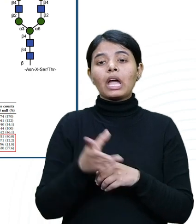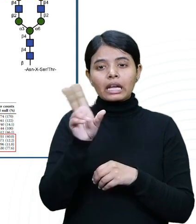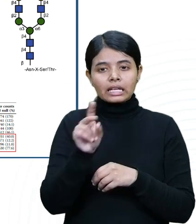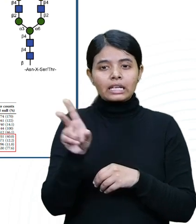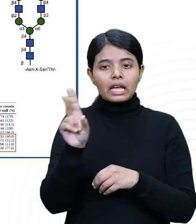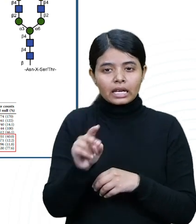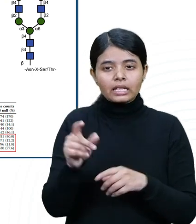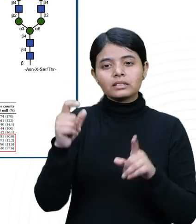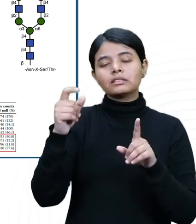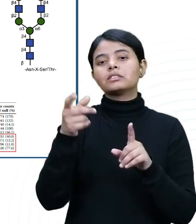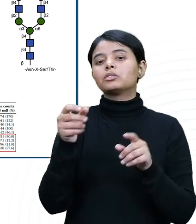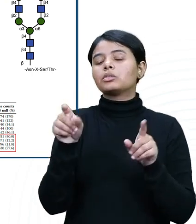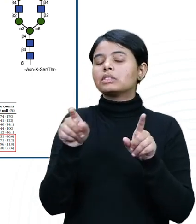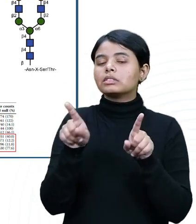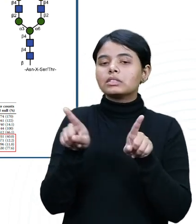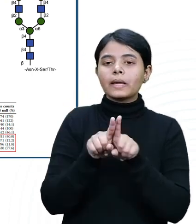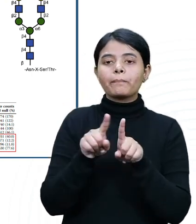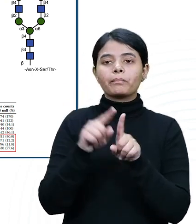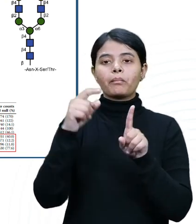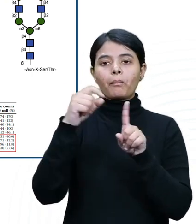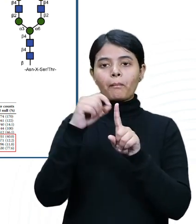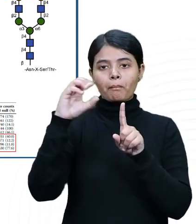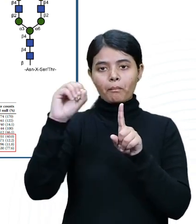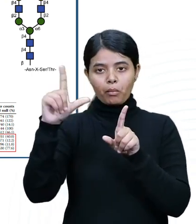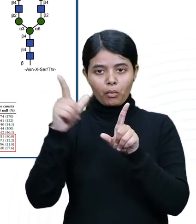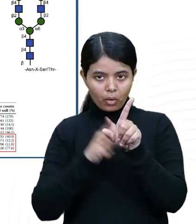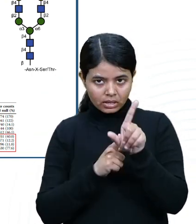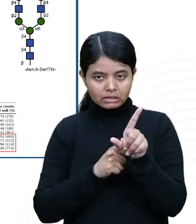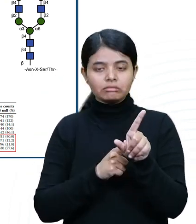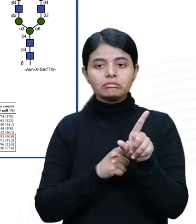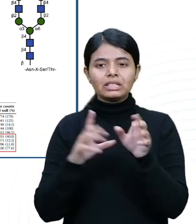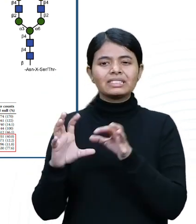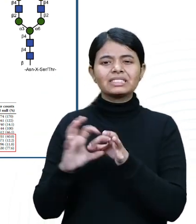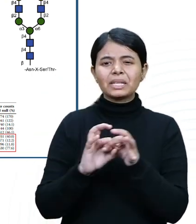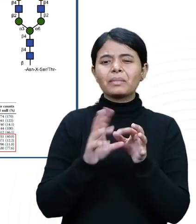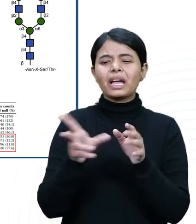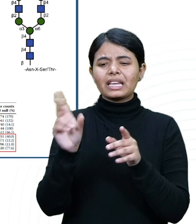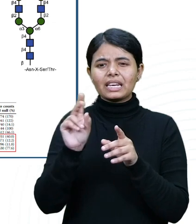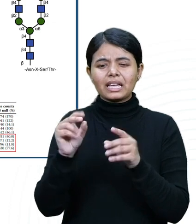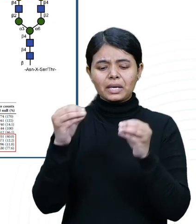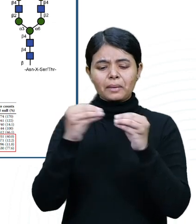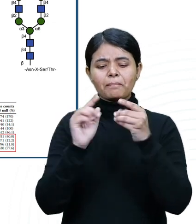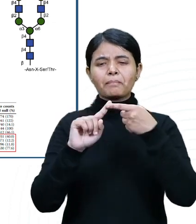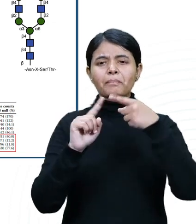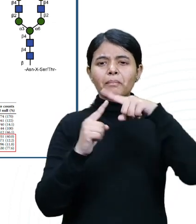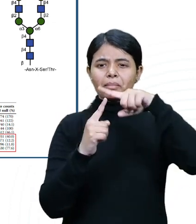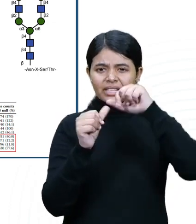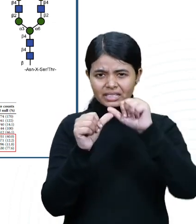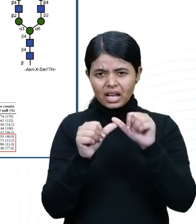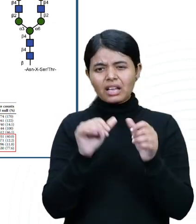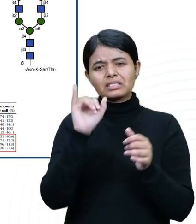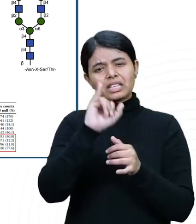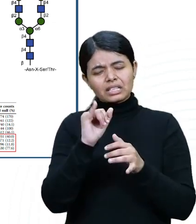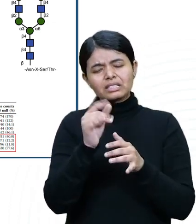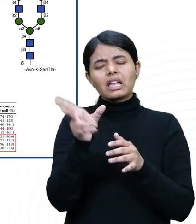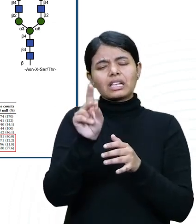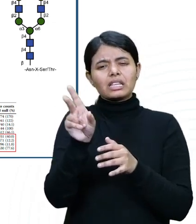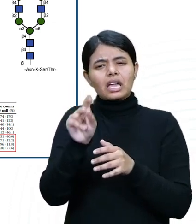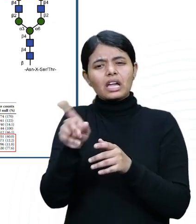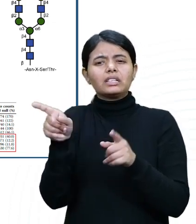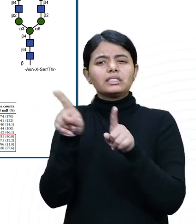the knockout cells. Means the branching point where you have one arm at the 3 position, one arm at the 6